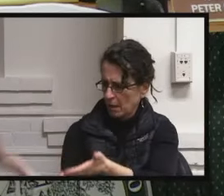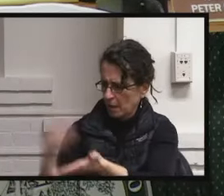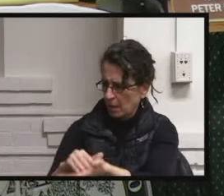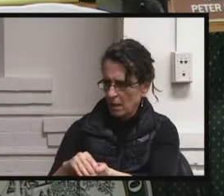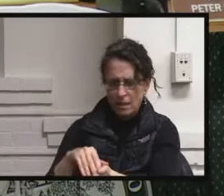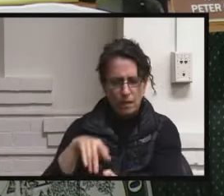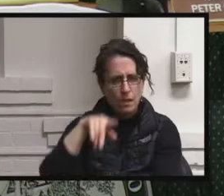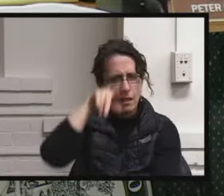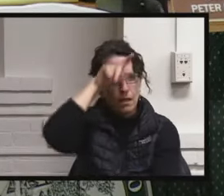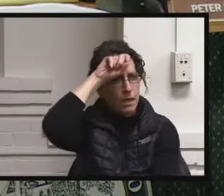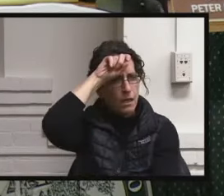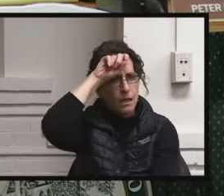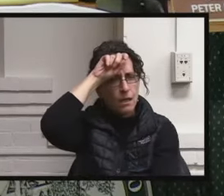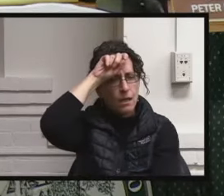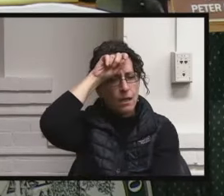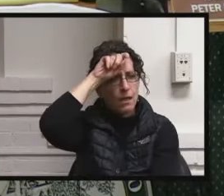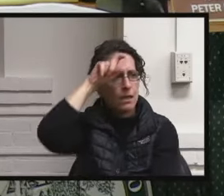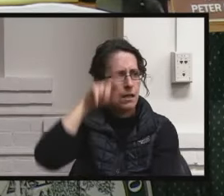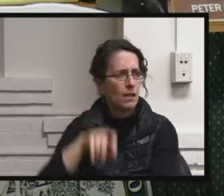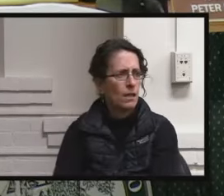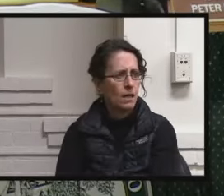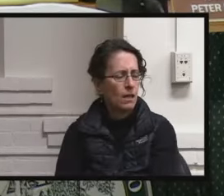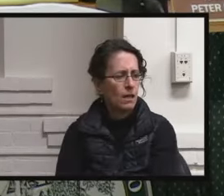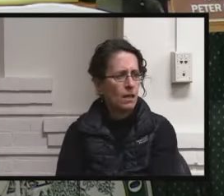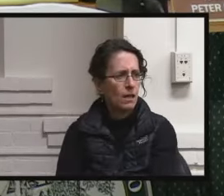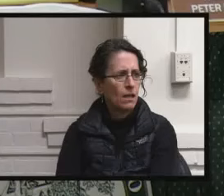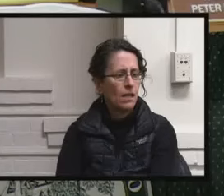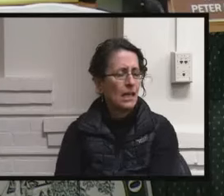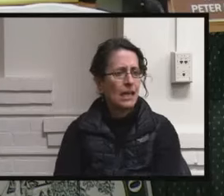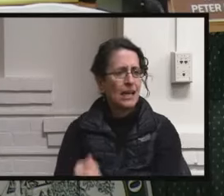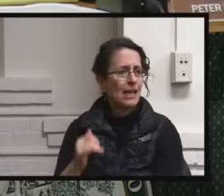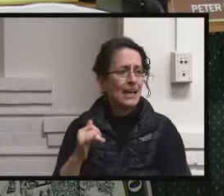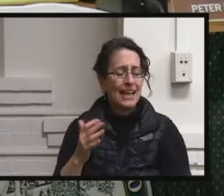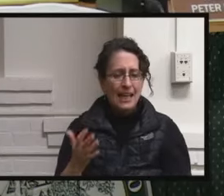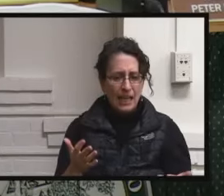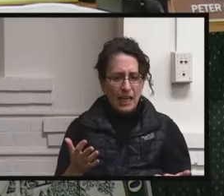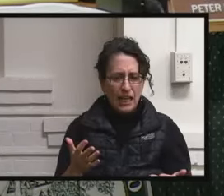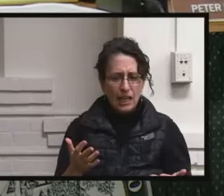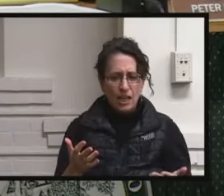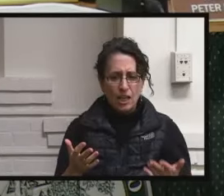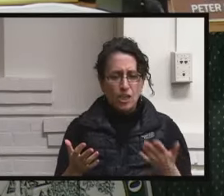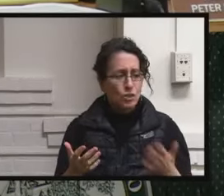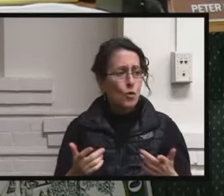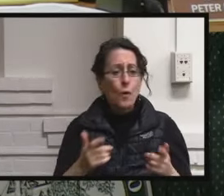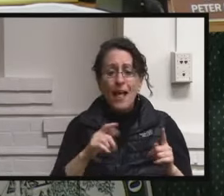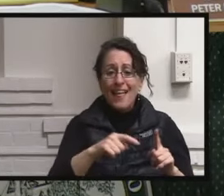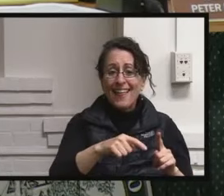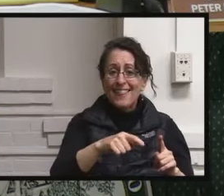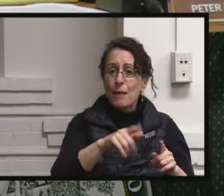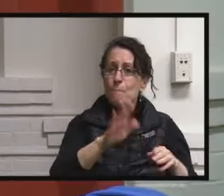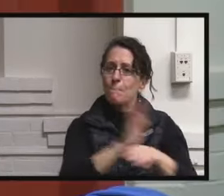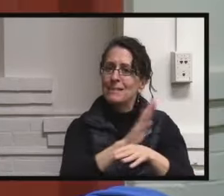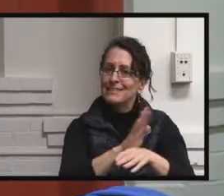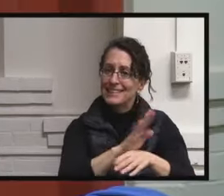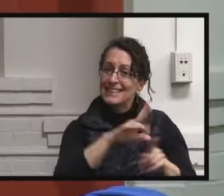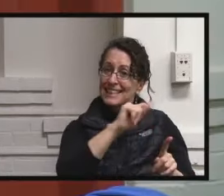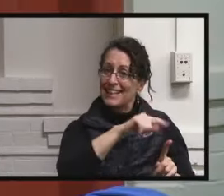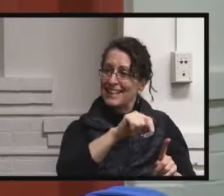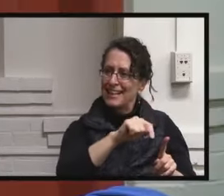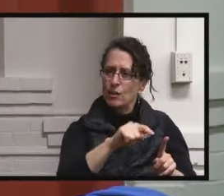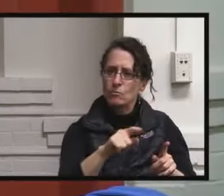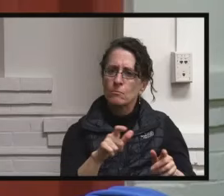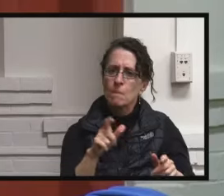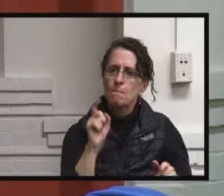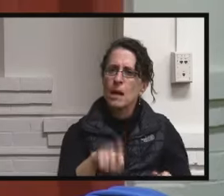that our tax dollars don't pay for it, it's covered by commercial haulers. Why does your